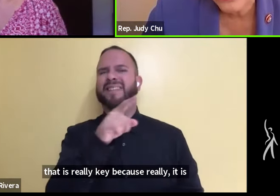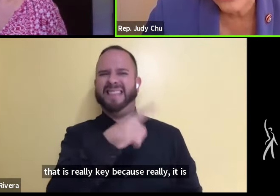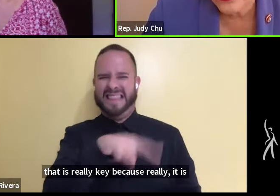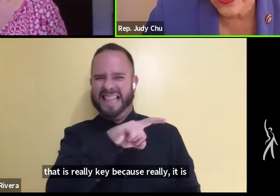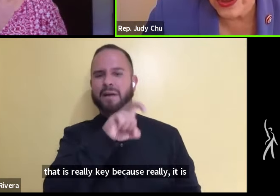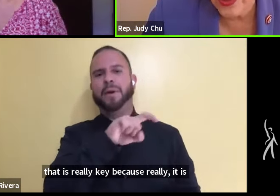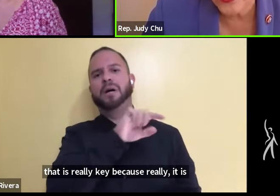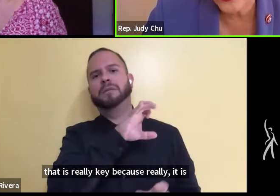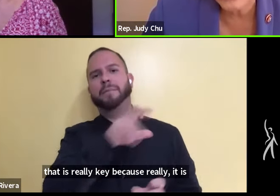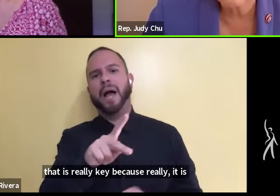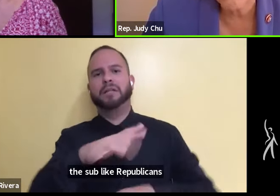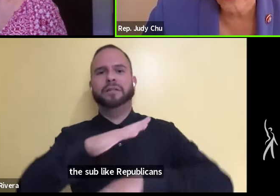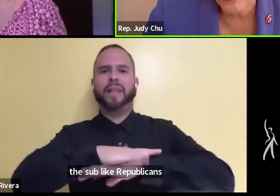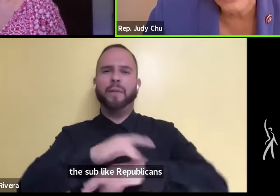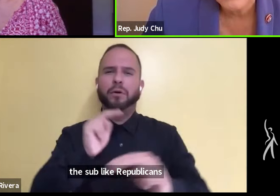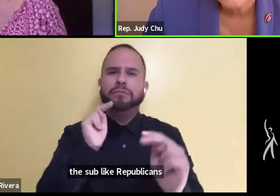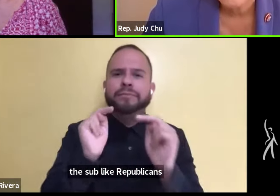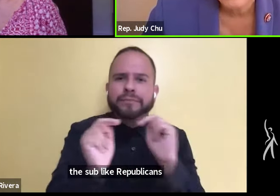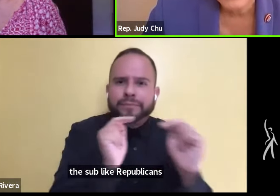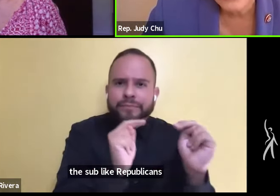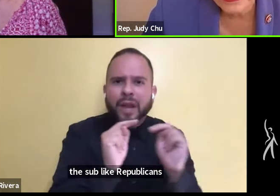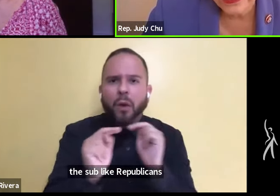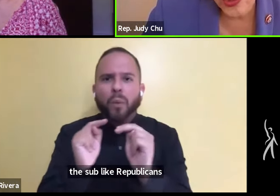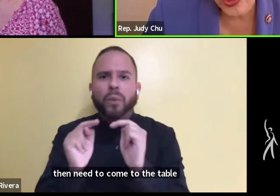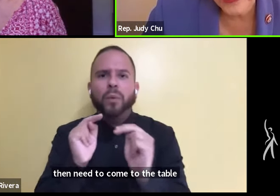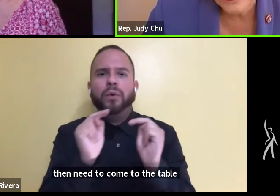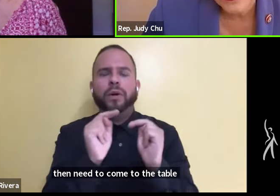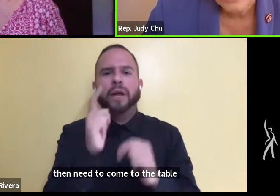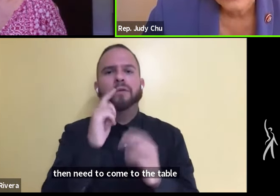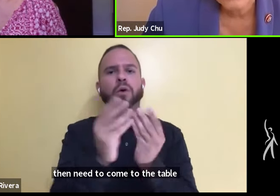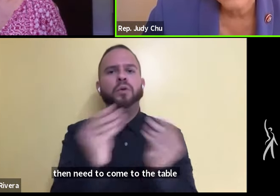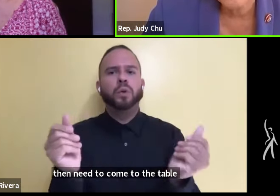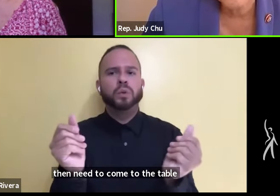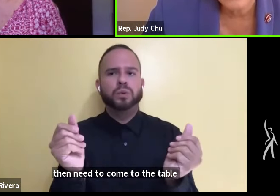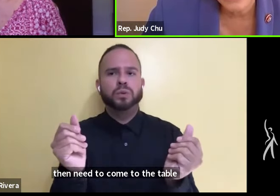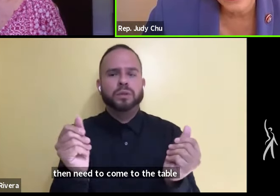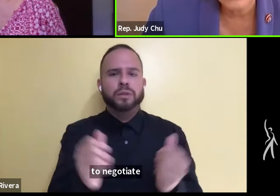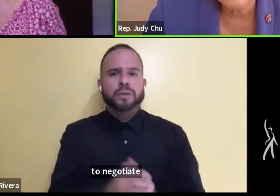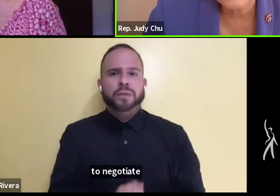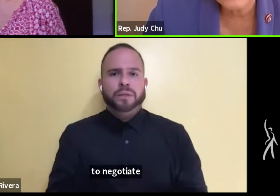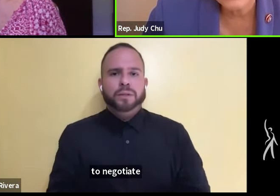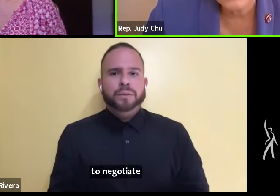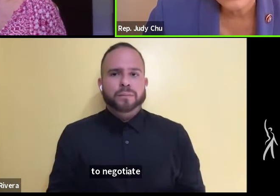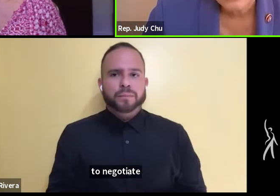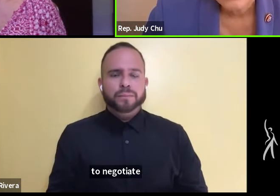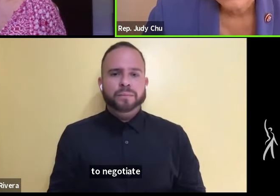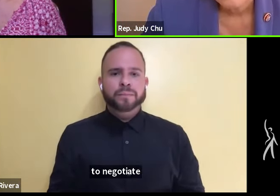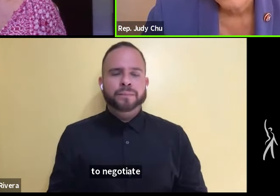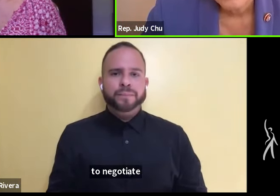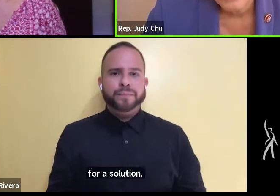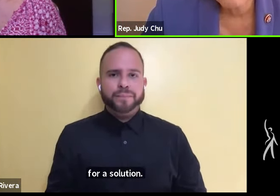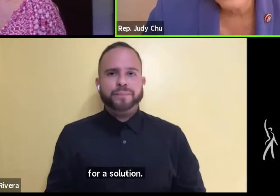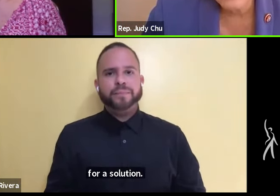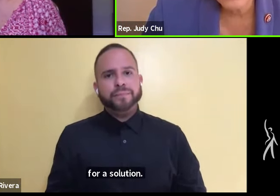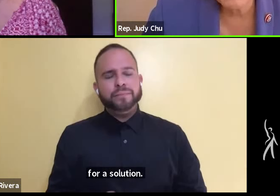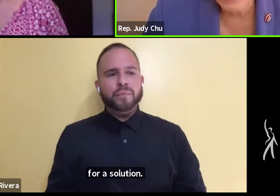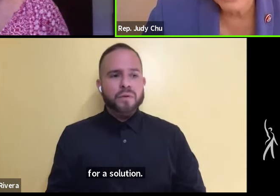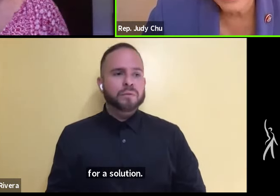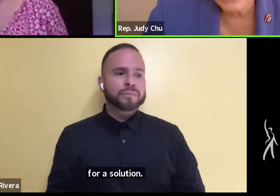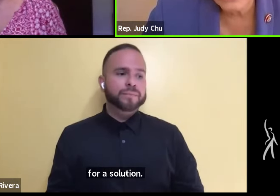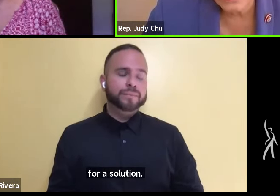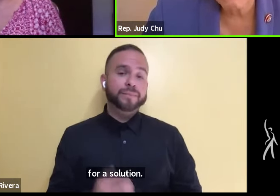table to negotiate for a solution. And if the